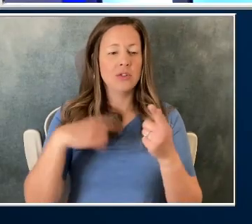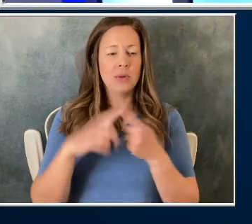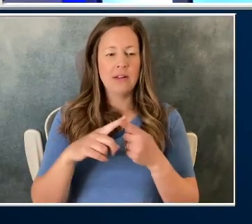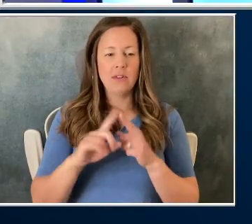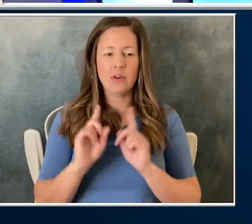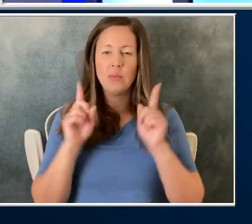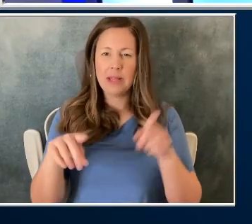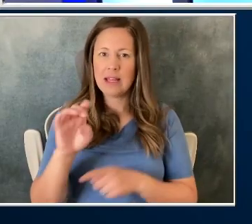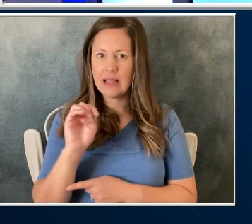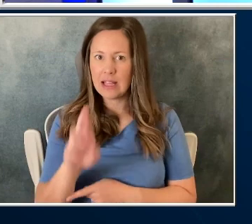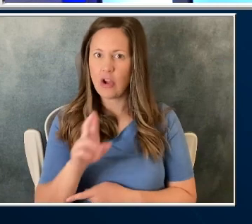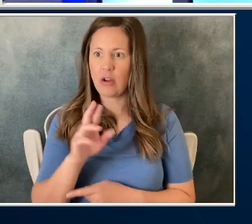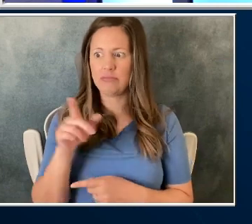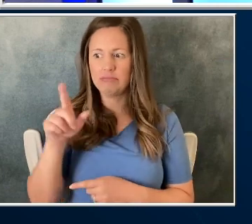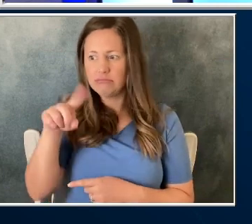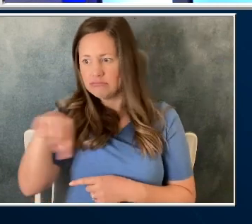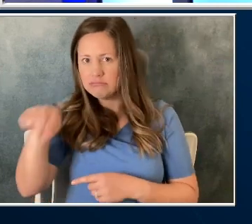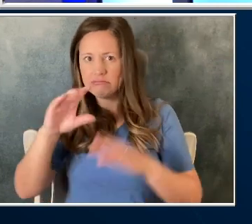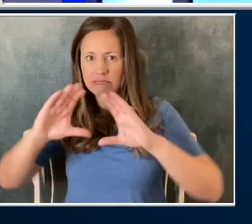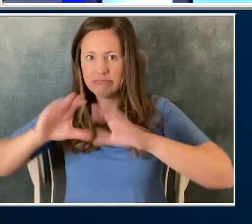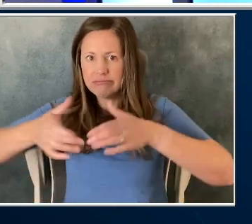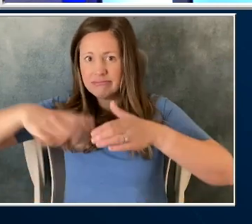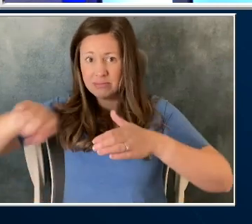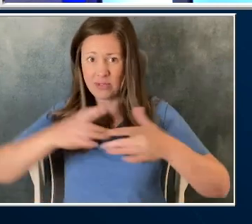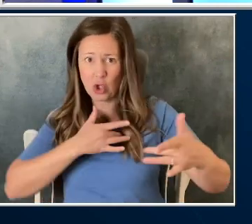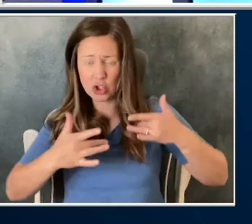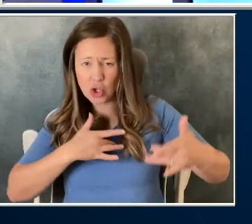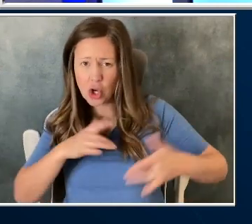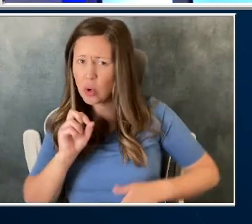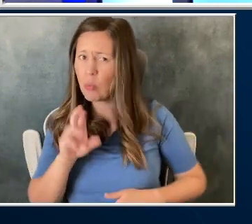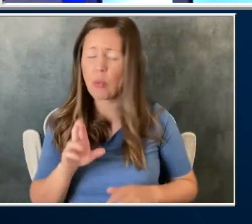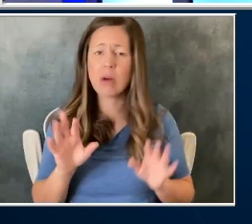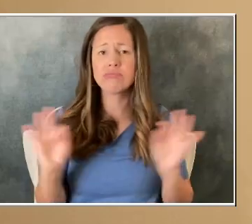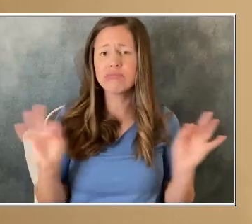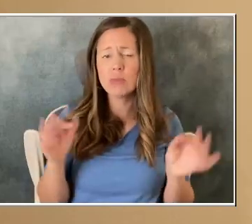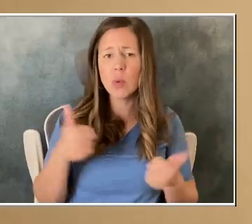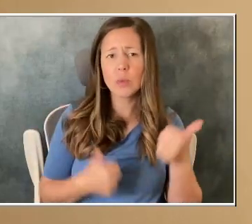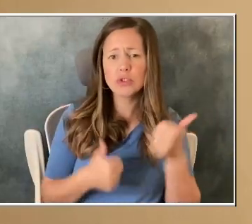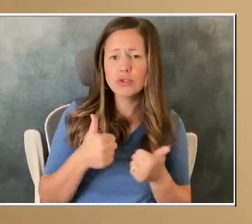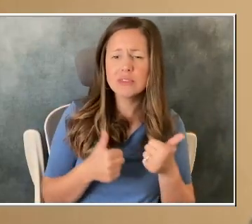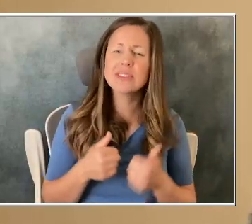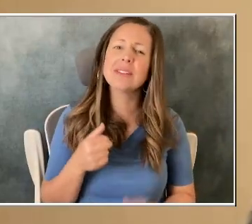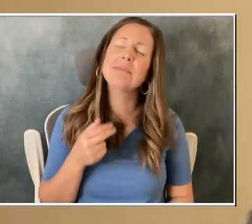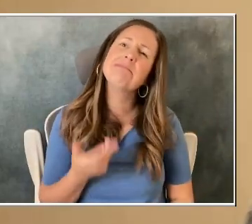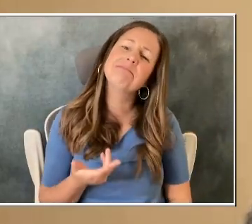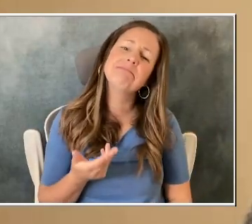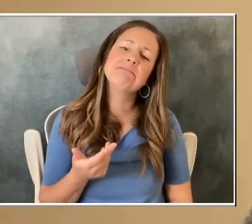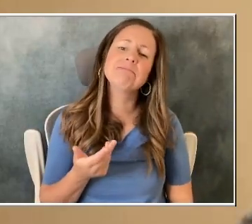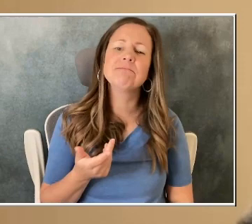pretty concerned about you? It was kind of